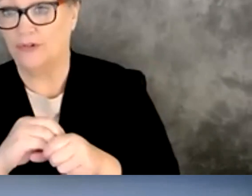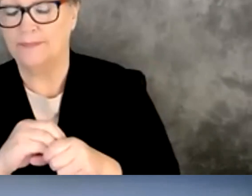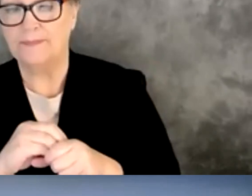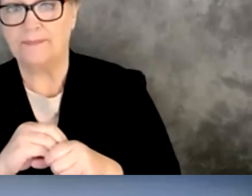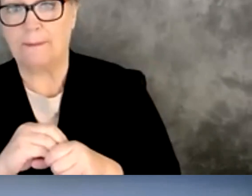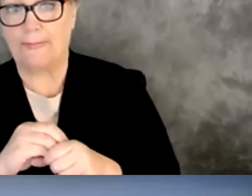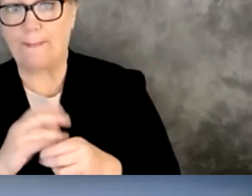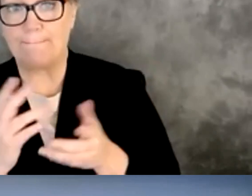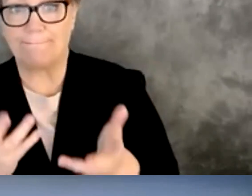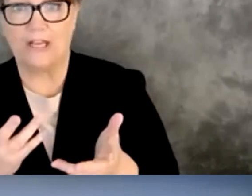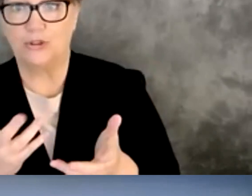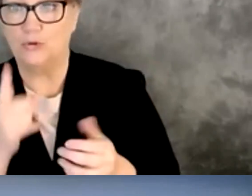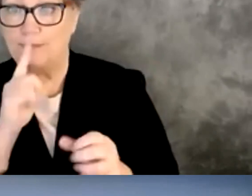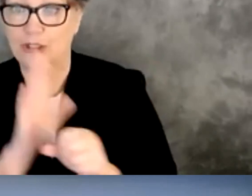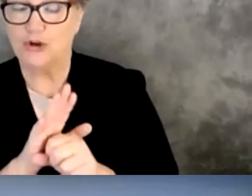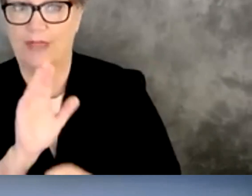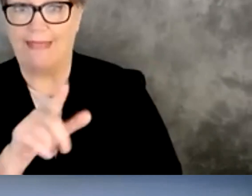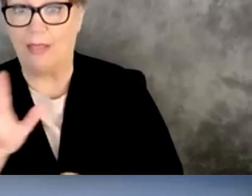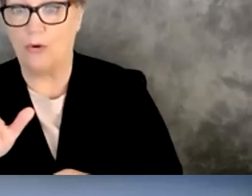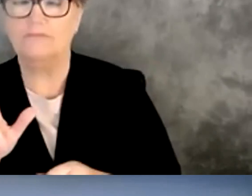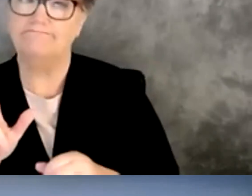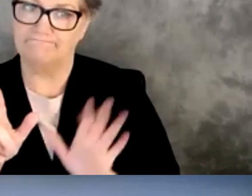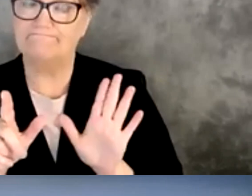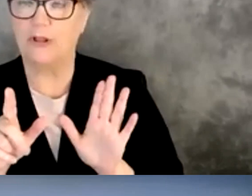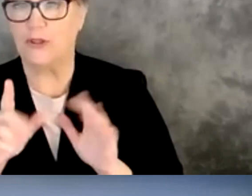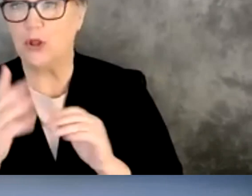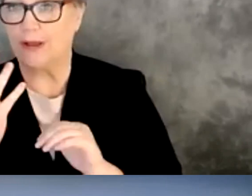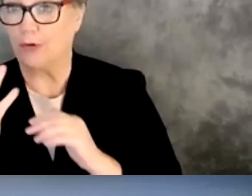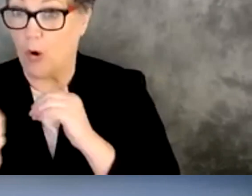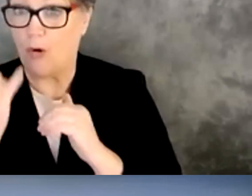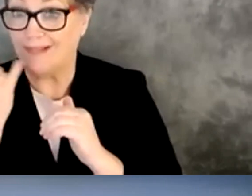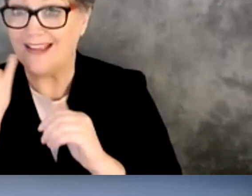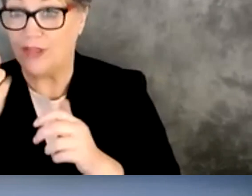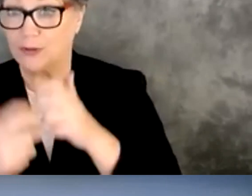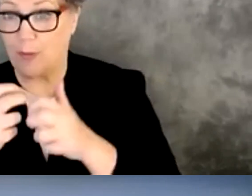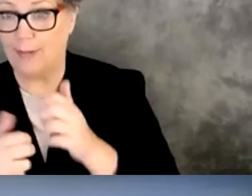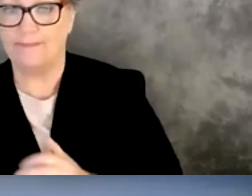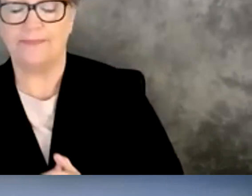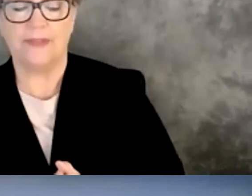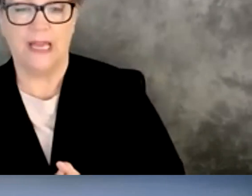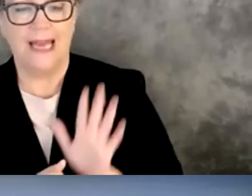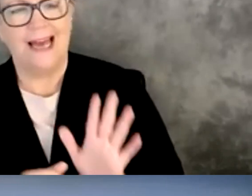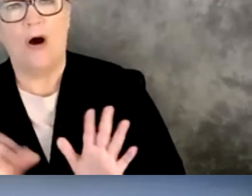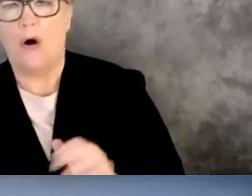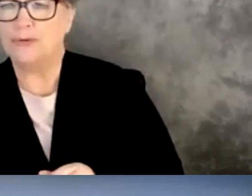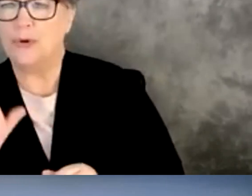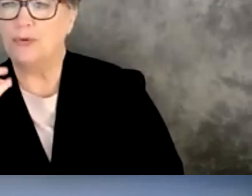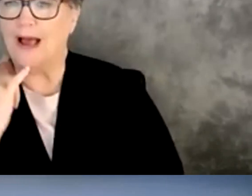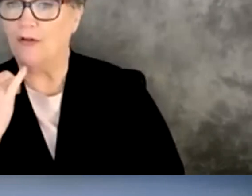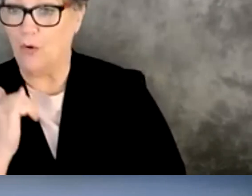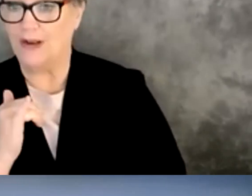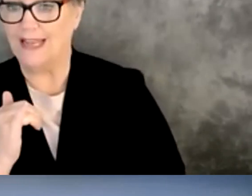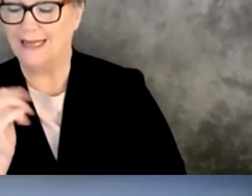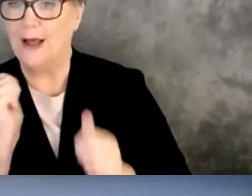to assure the landlord that there's somebody they can call if there's a problem. The other thing is, you know, California has